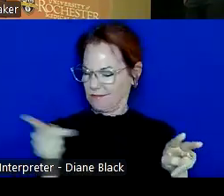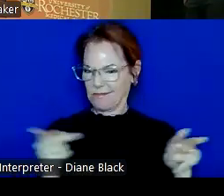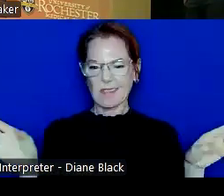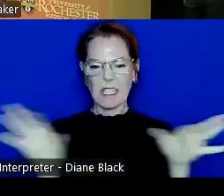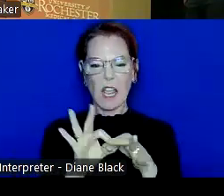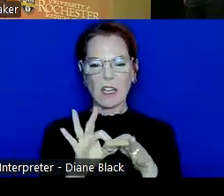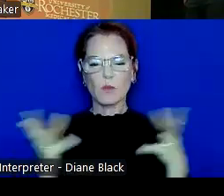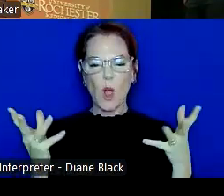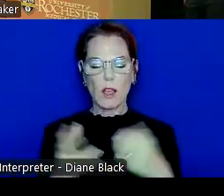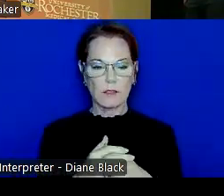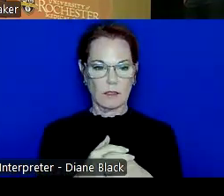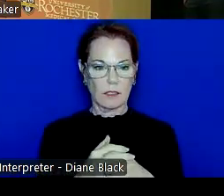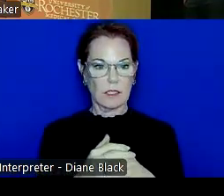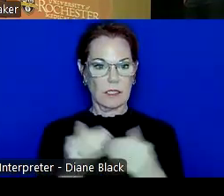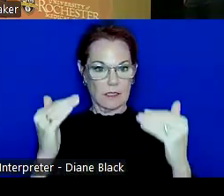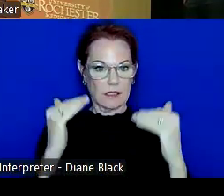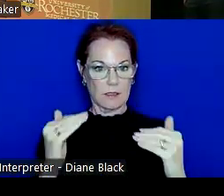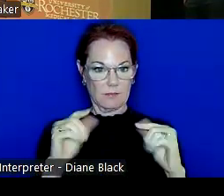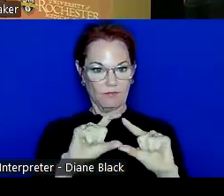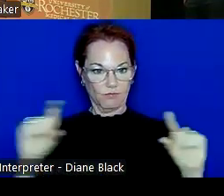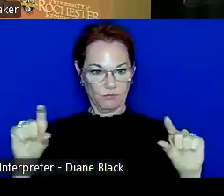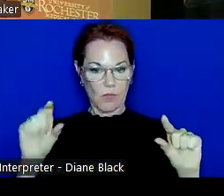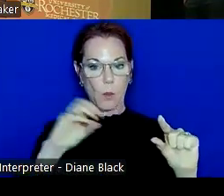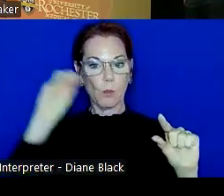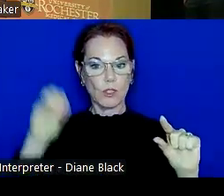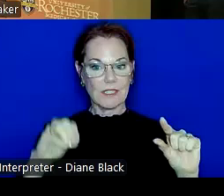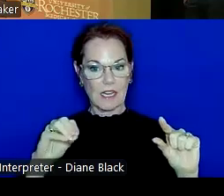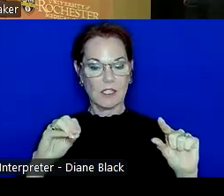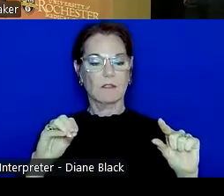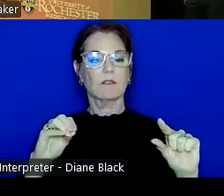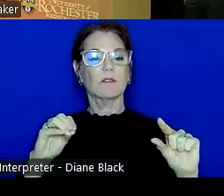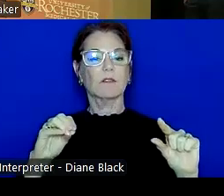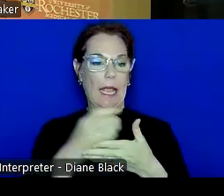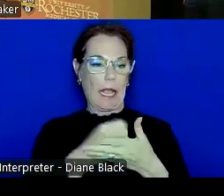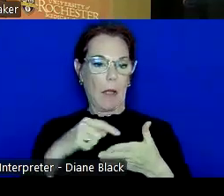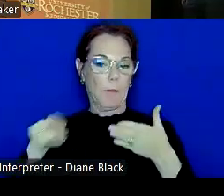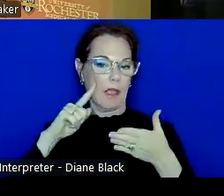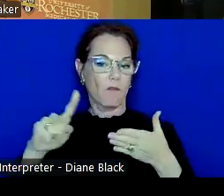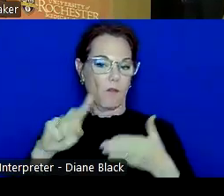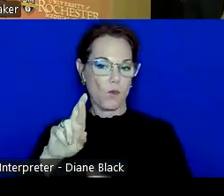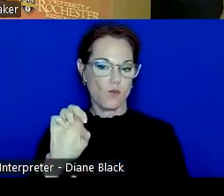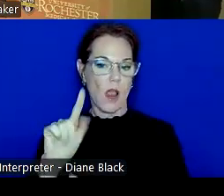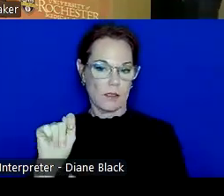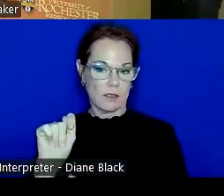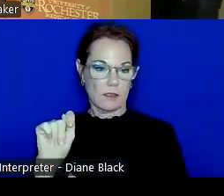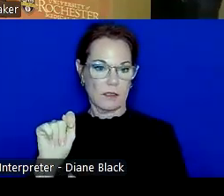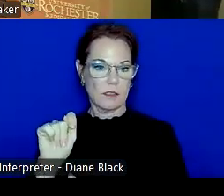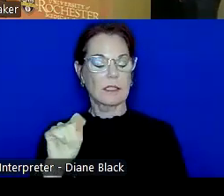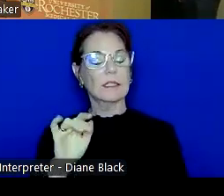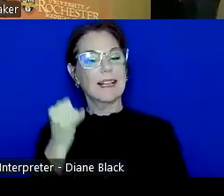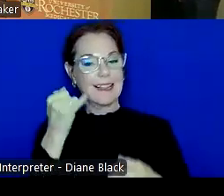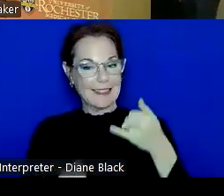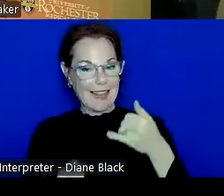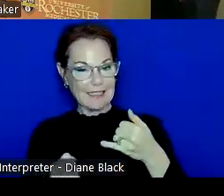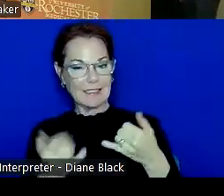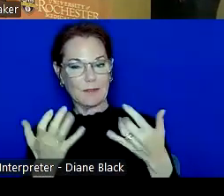Or percentage of income paid for rent. And finally, we just want you to think